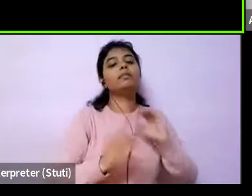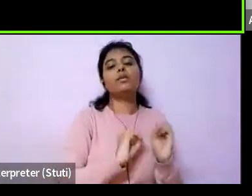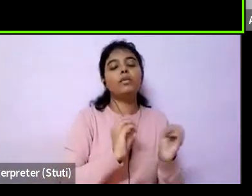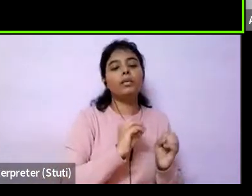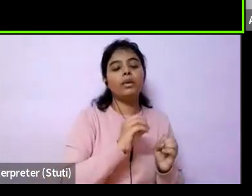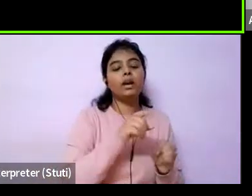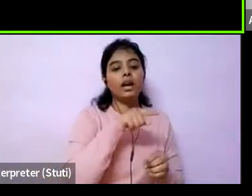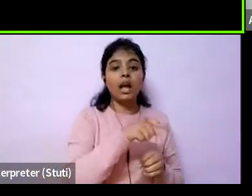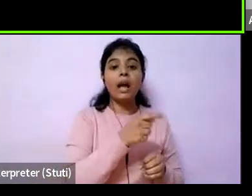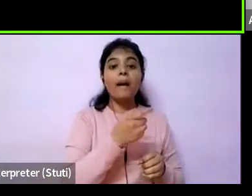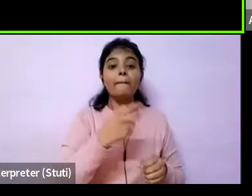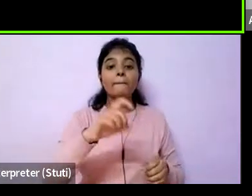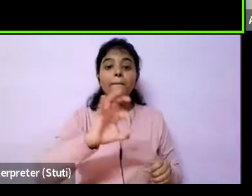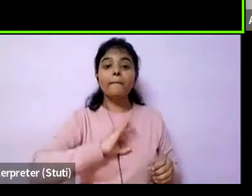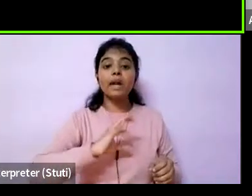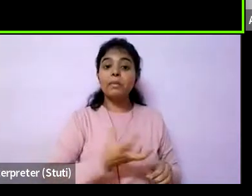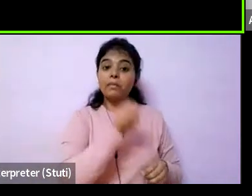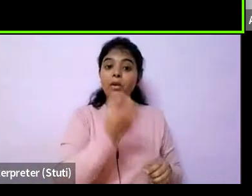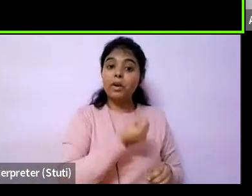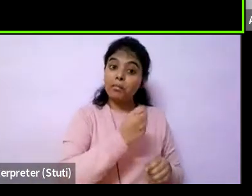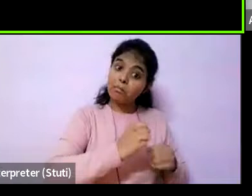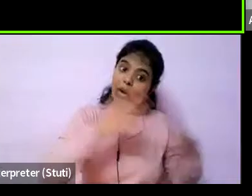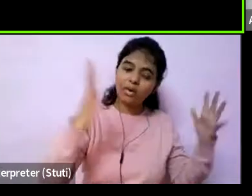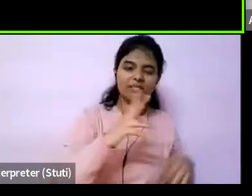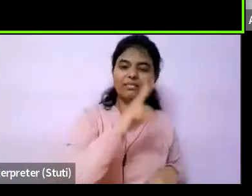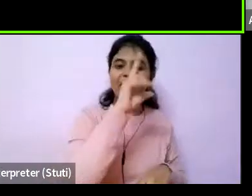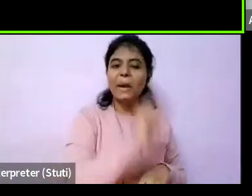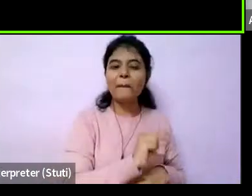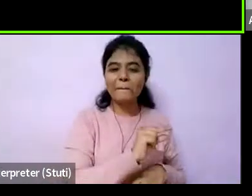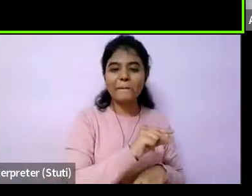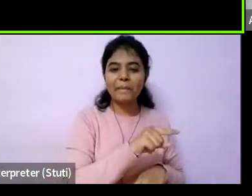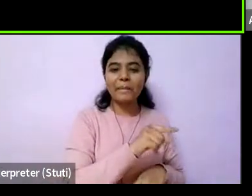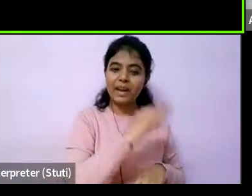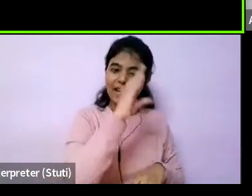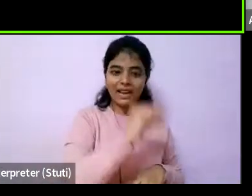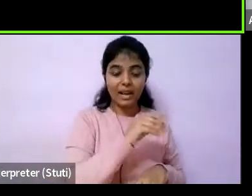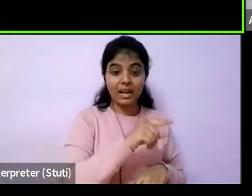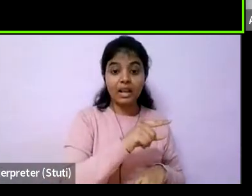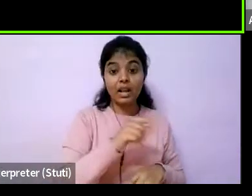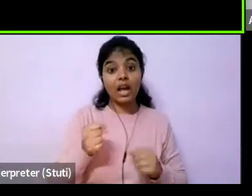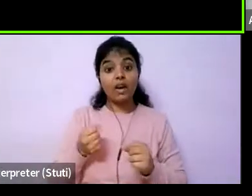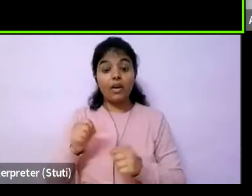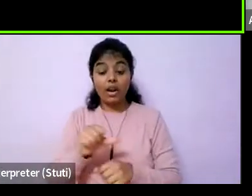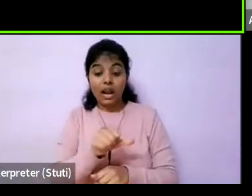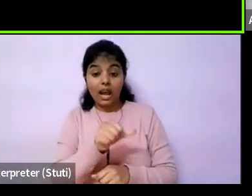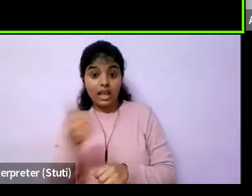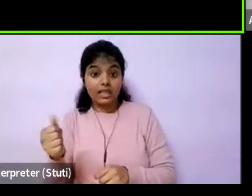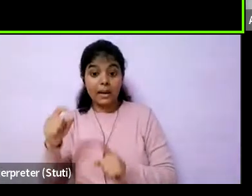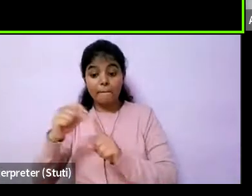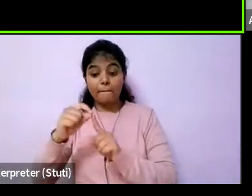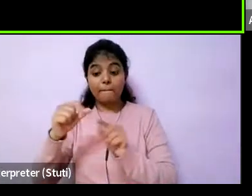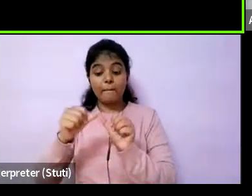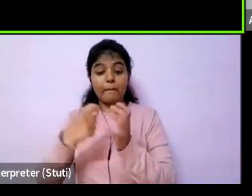less prizes for the country than the athletes,